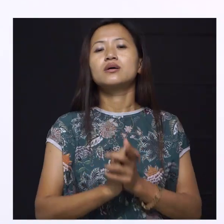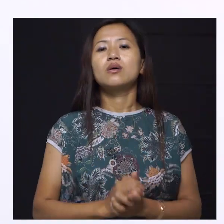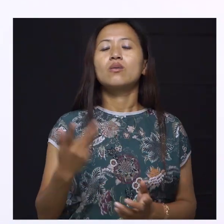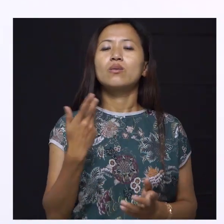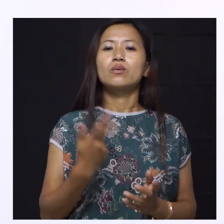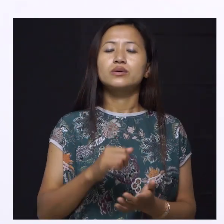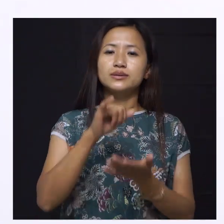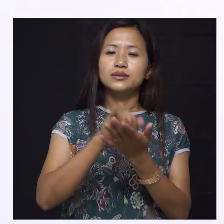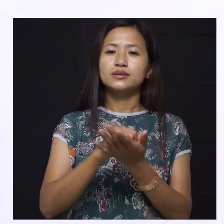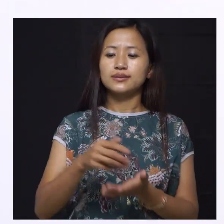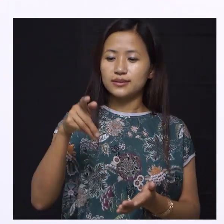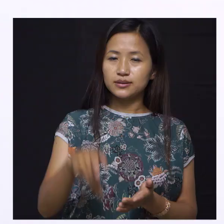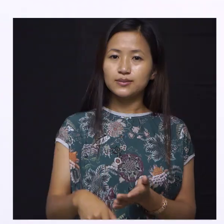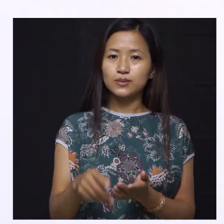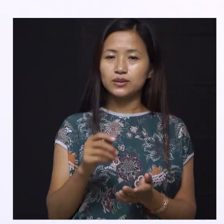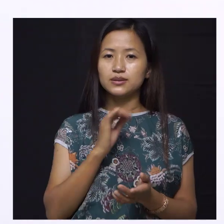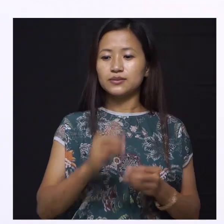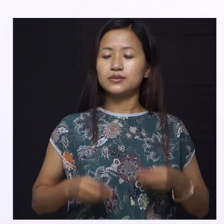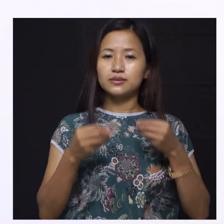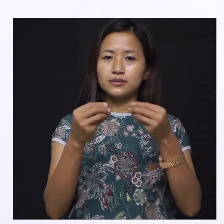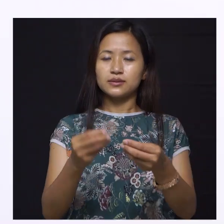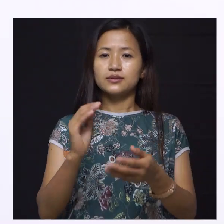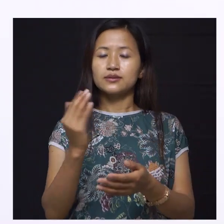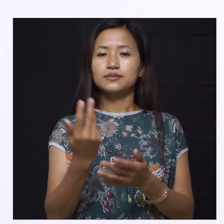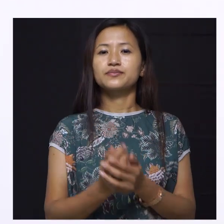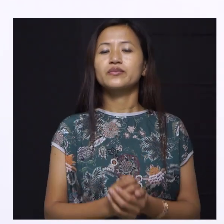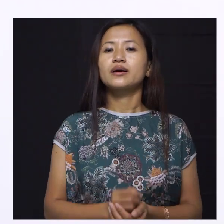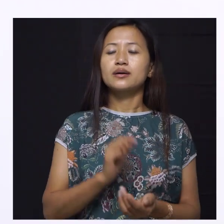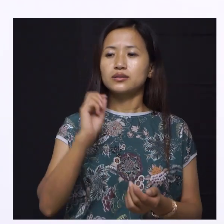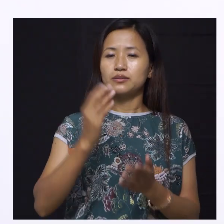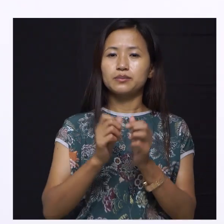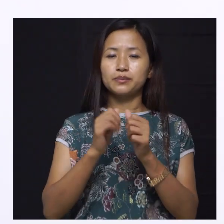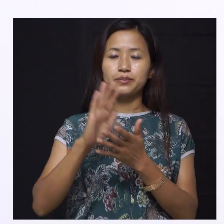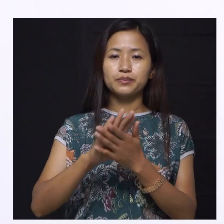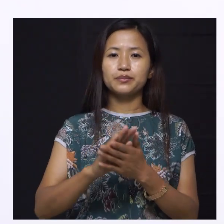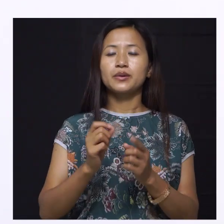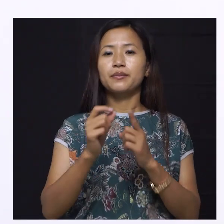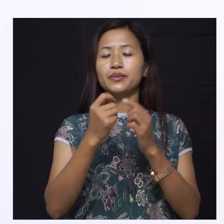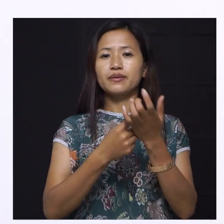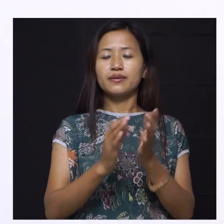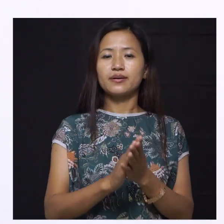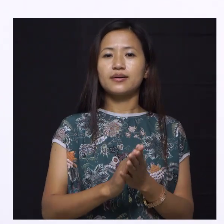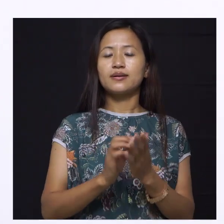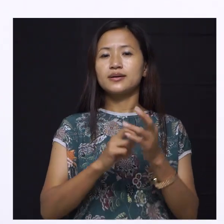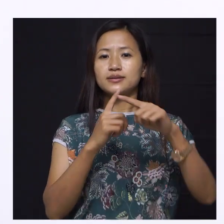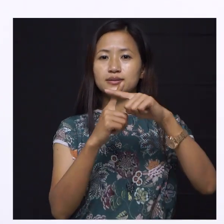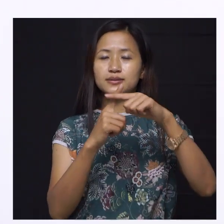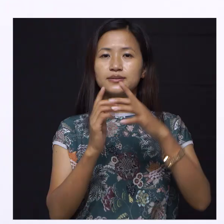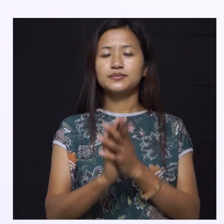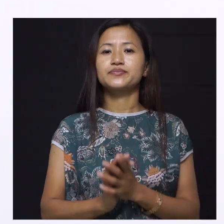that? It was something given to them by the young priest, okay? Priest, you know,